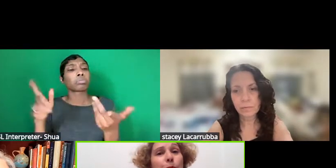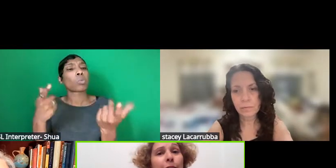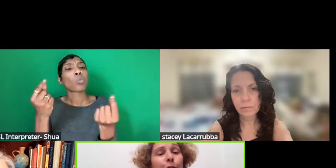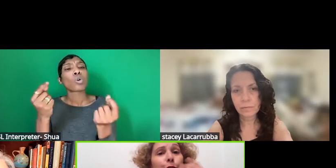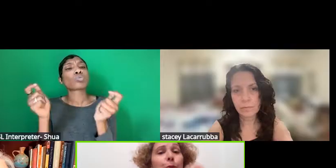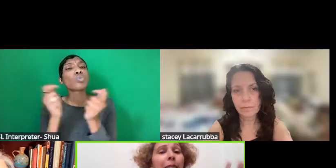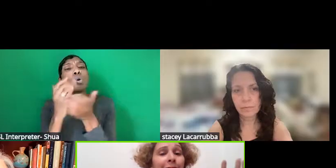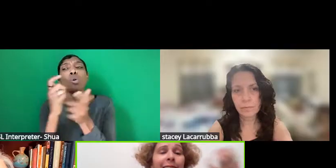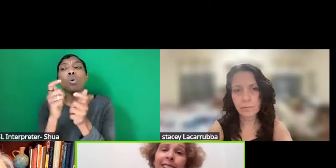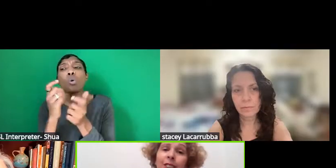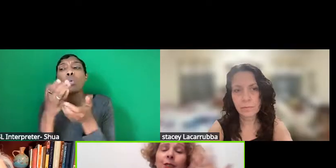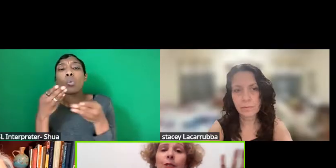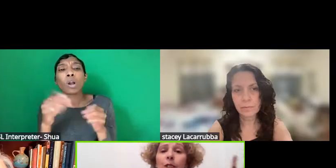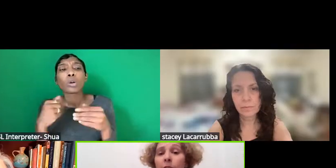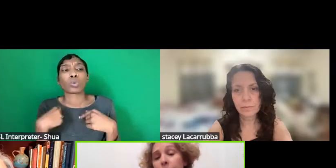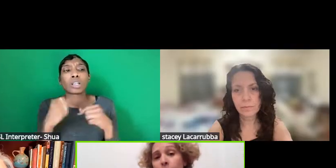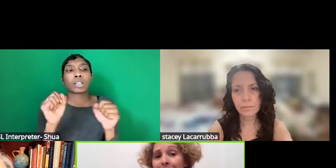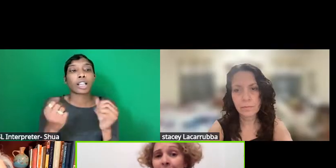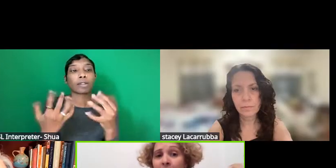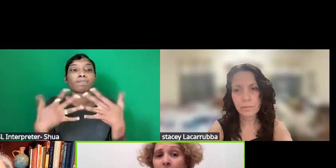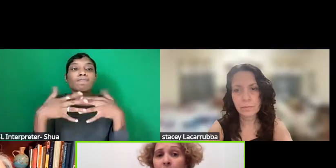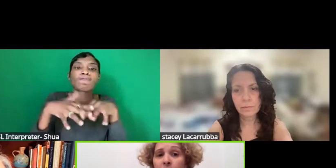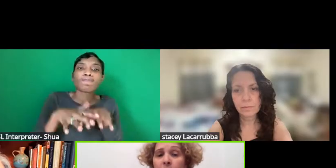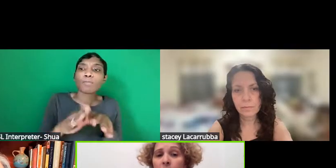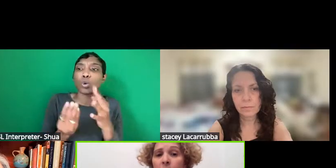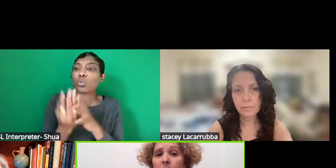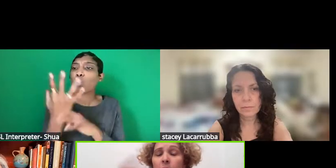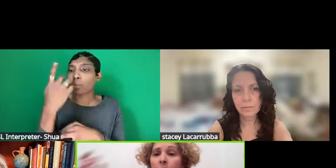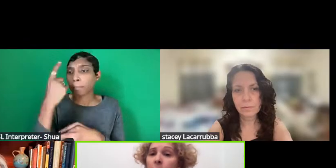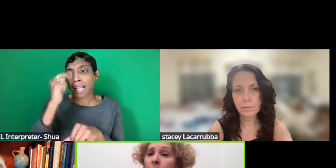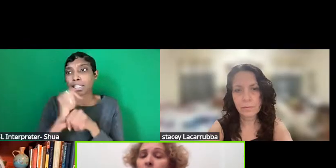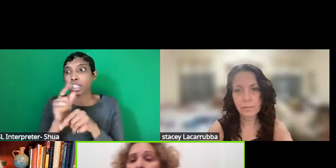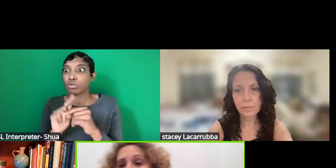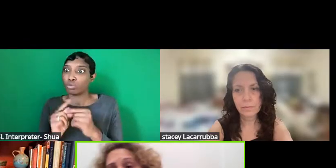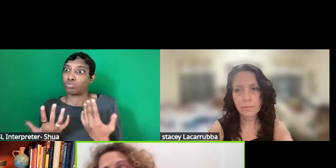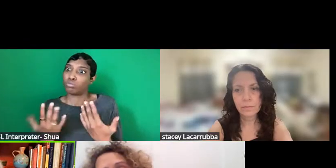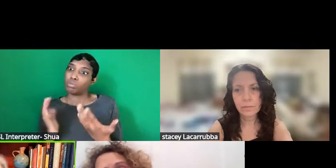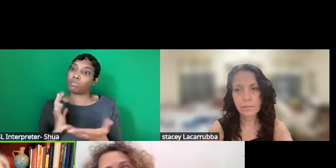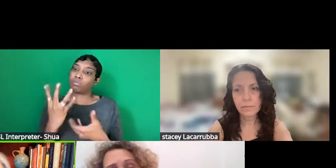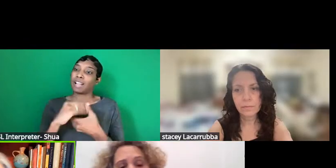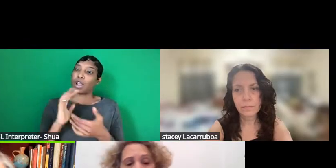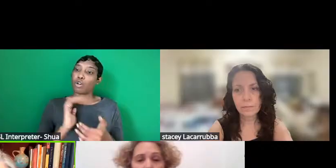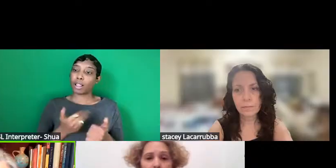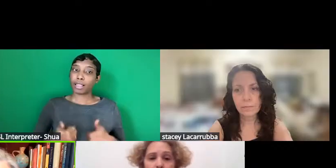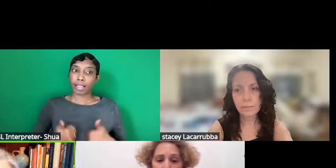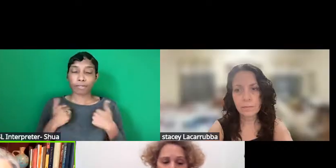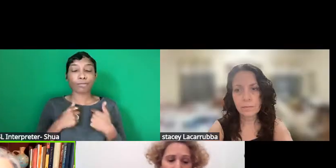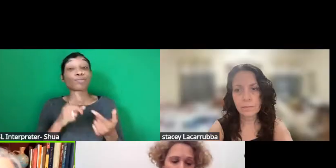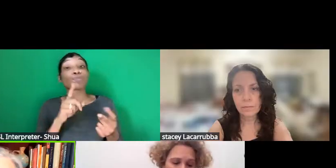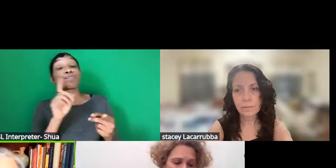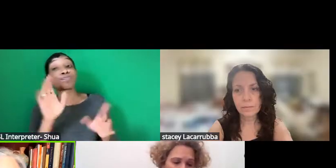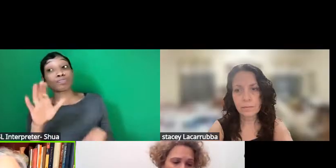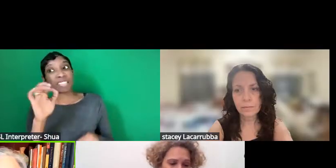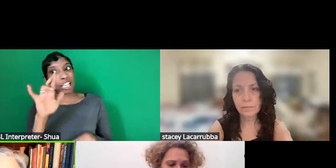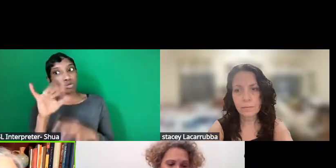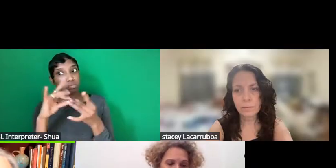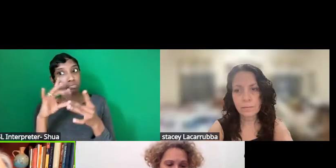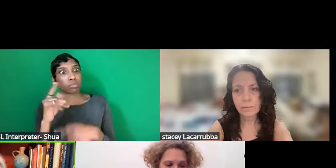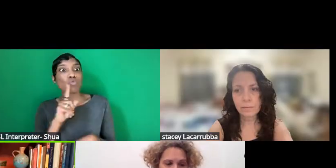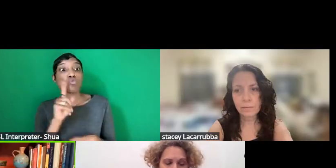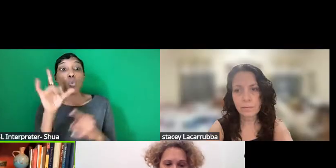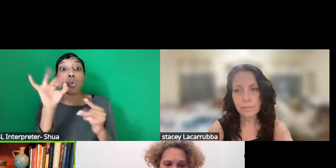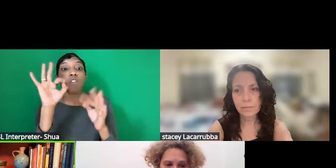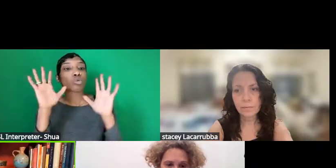to incorporate a growth mindset into kind of our daily lives? So there are a lot of ways to do this. One of my favorites,